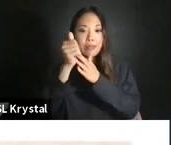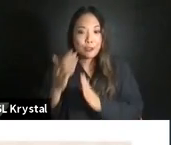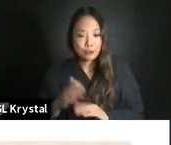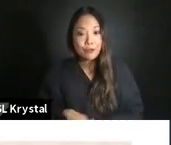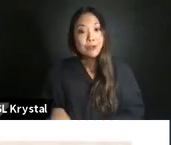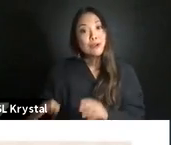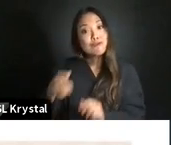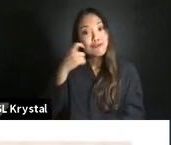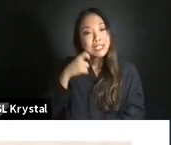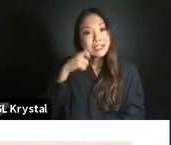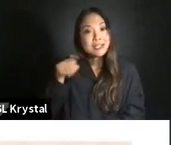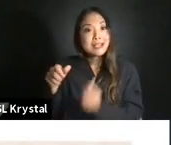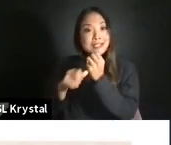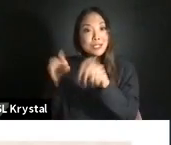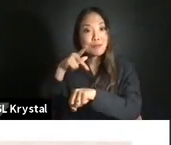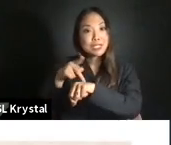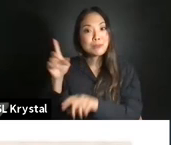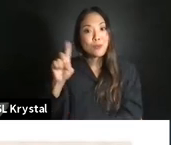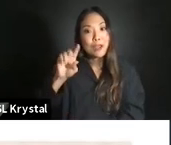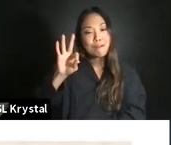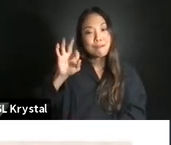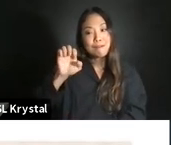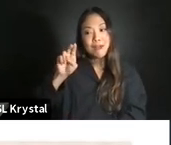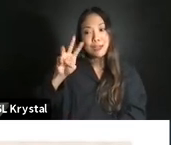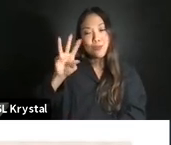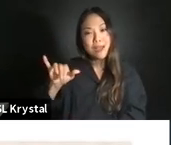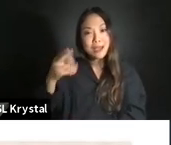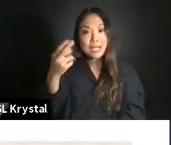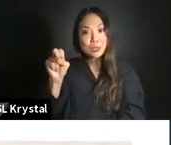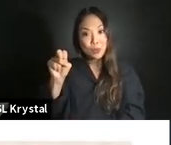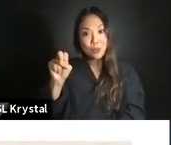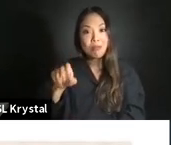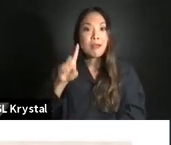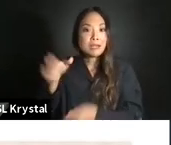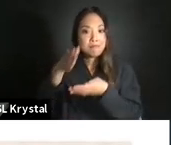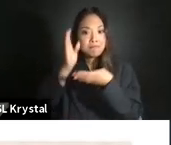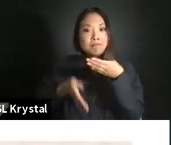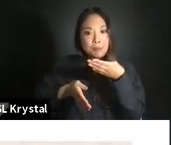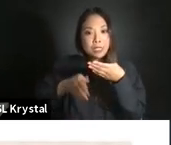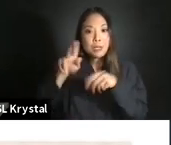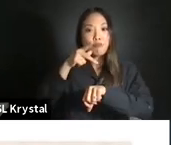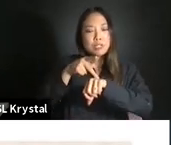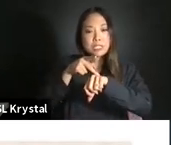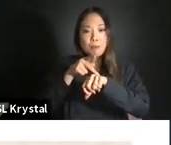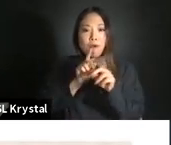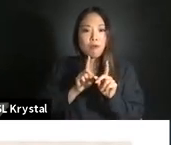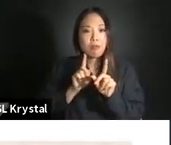was the assistant principal at fenway high school and he completed a principal fellowship at boston latin school so he's gotten